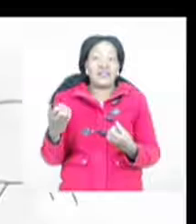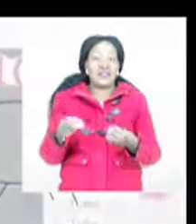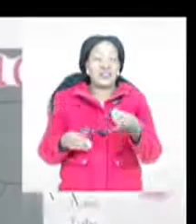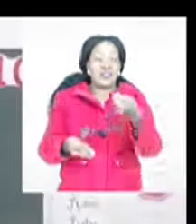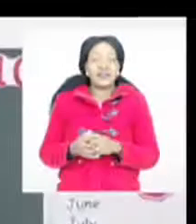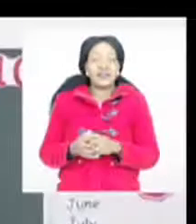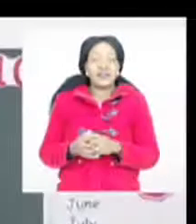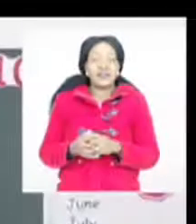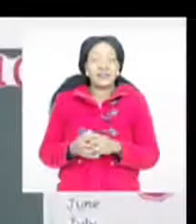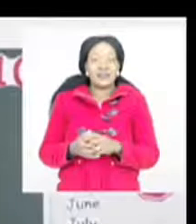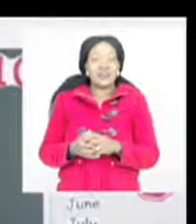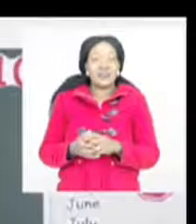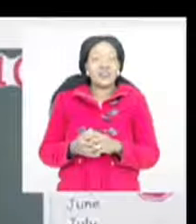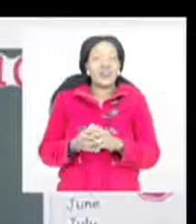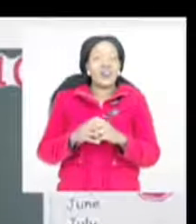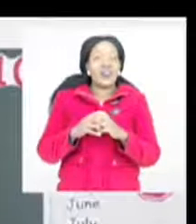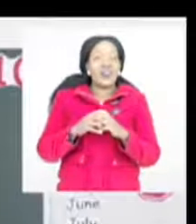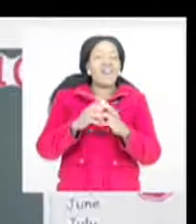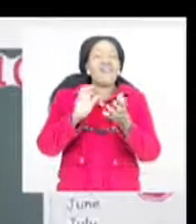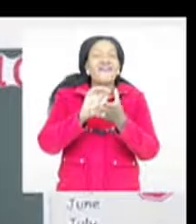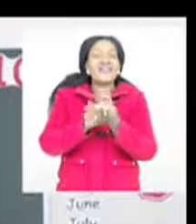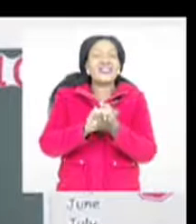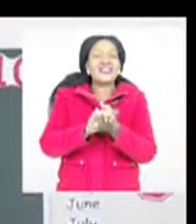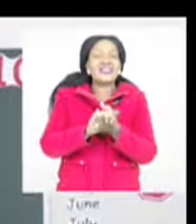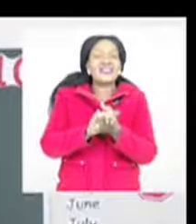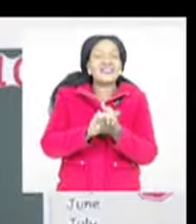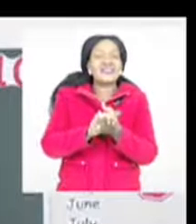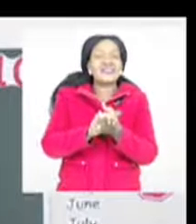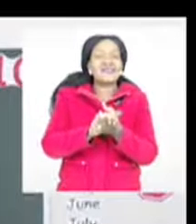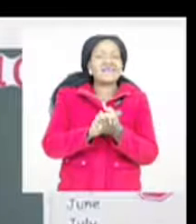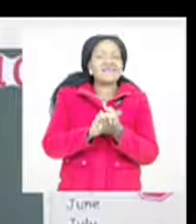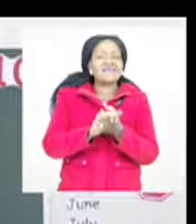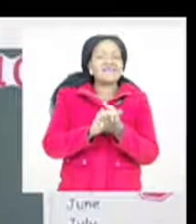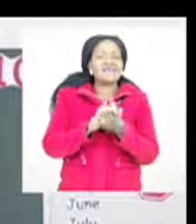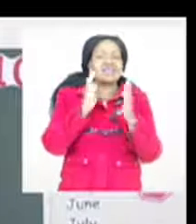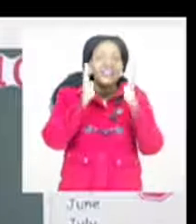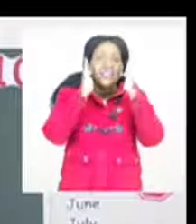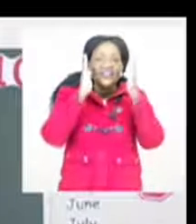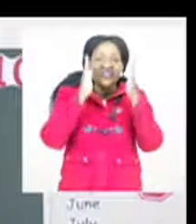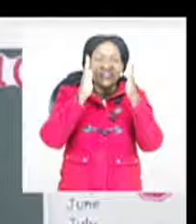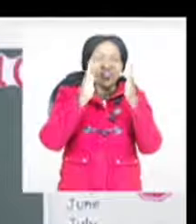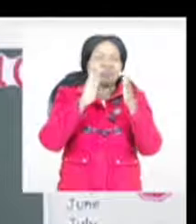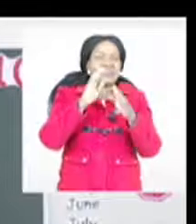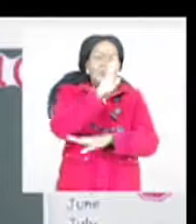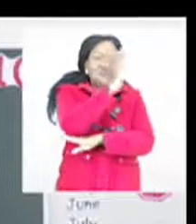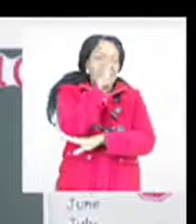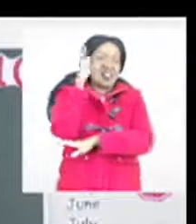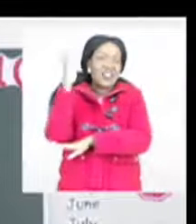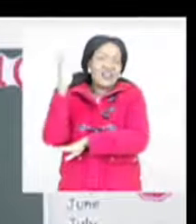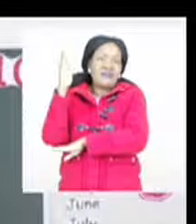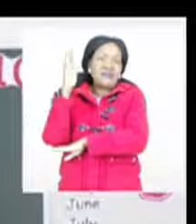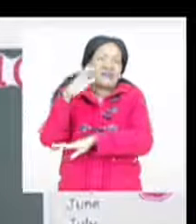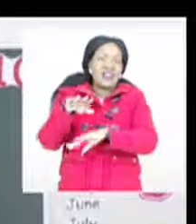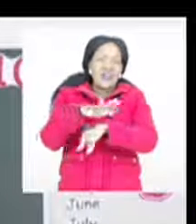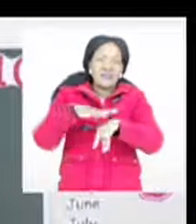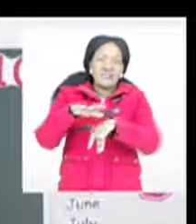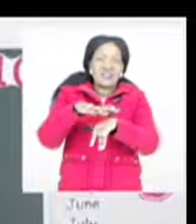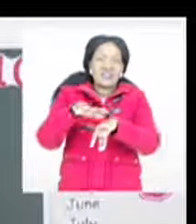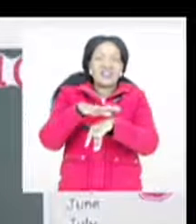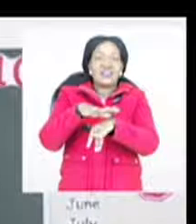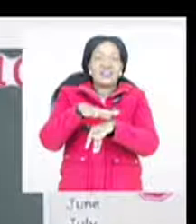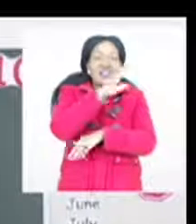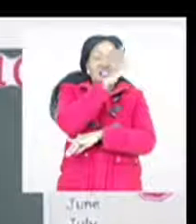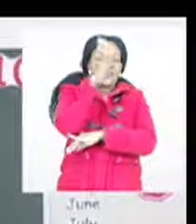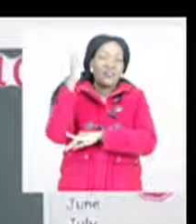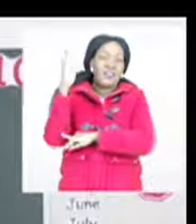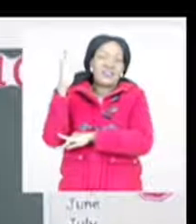numbers. Well, friends, let's explore a little bit about wild animals. Now, in wildlife, we don't just find